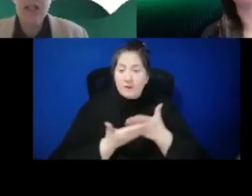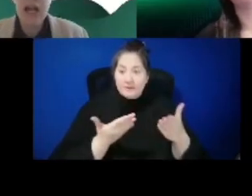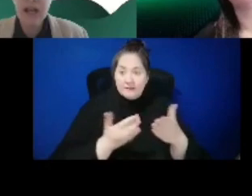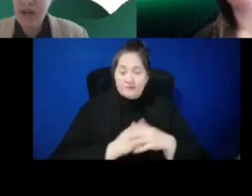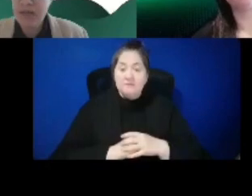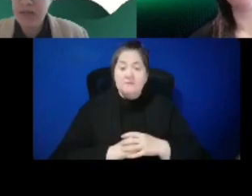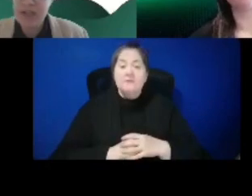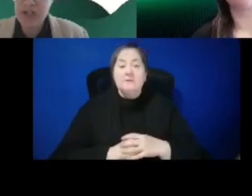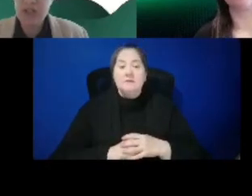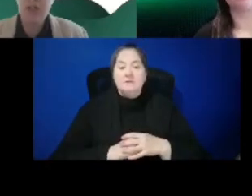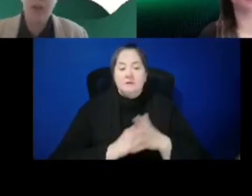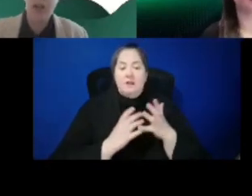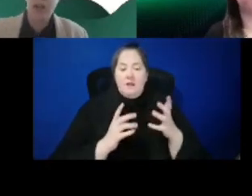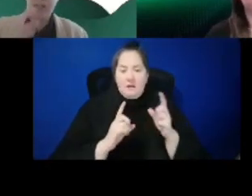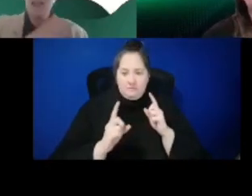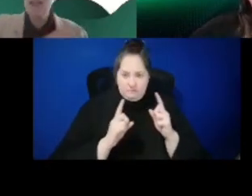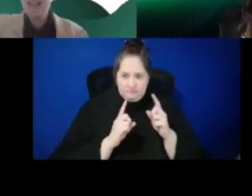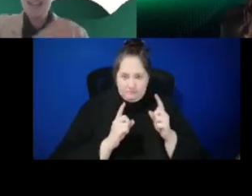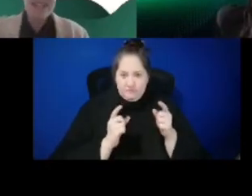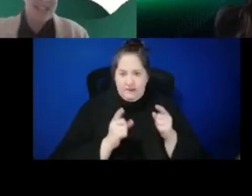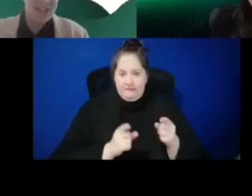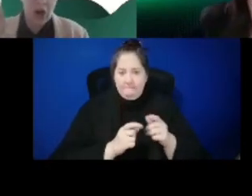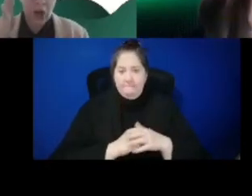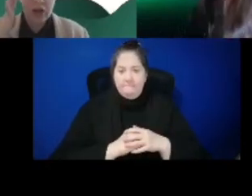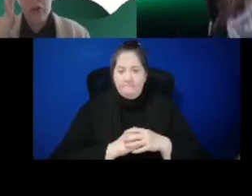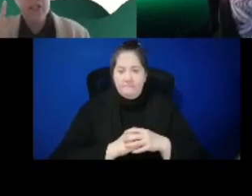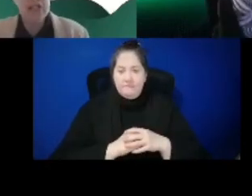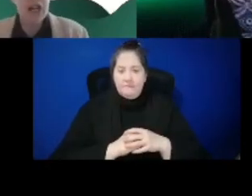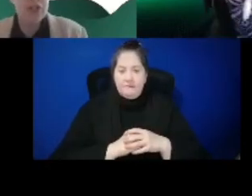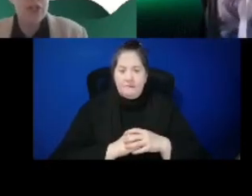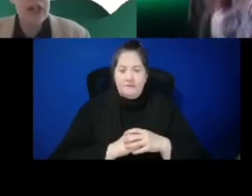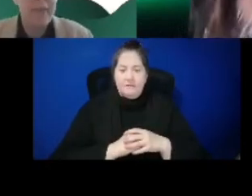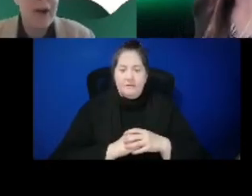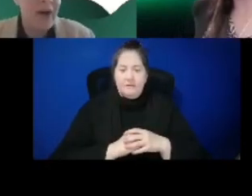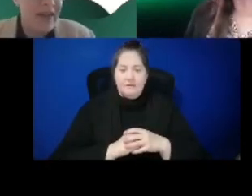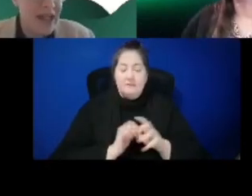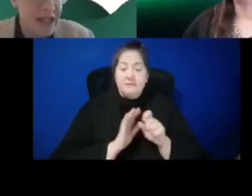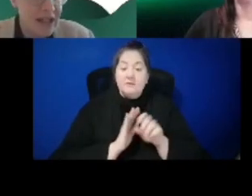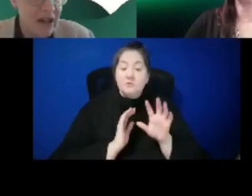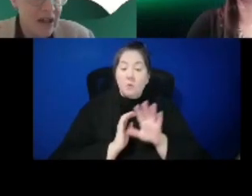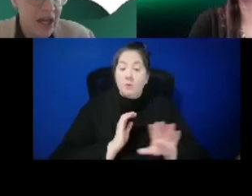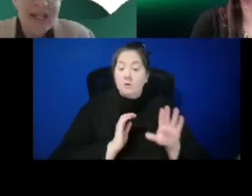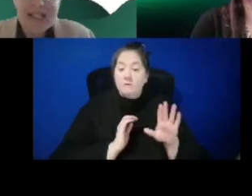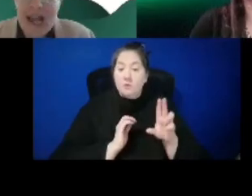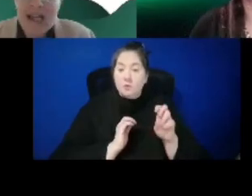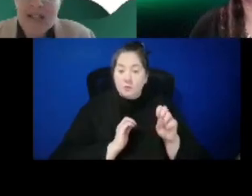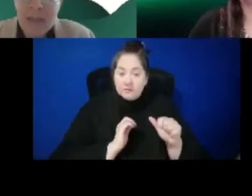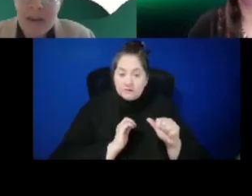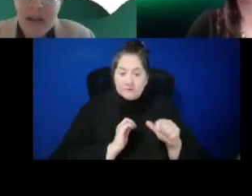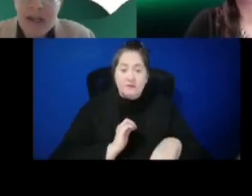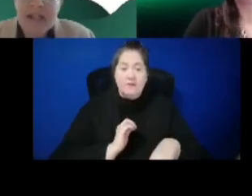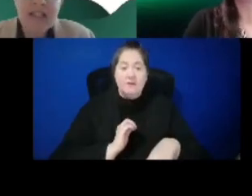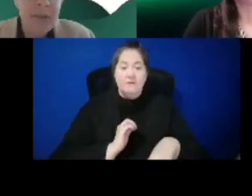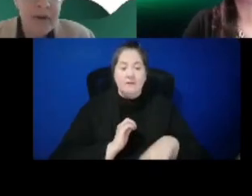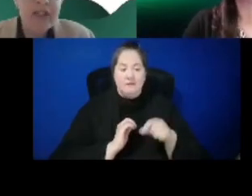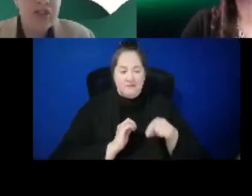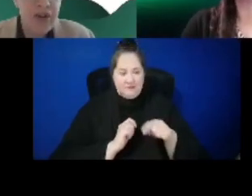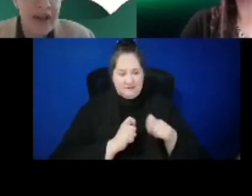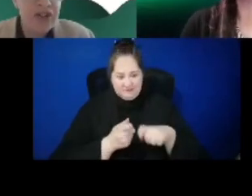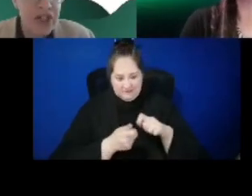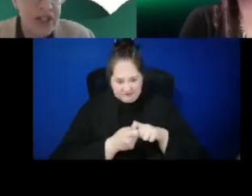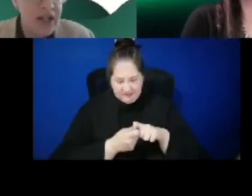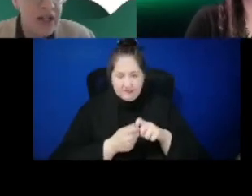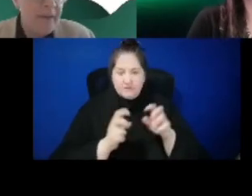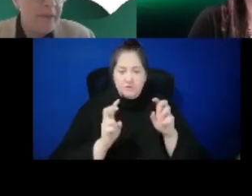say there is a lot of conversation going on in states all across the country about this exact topic and some